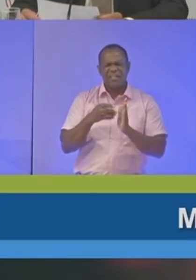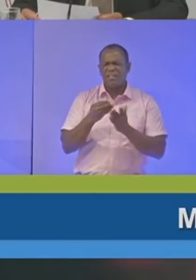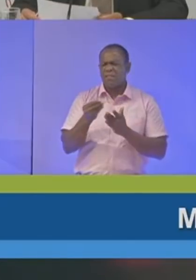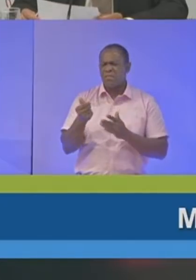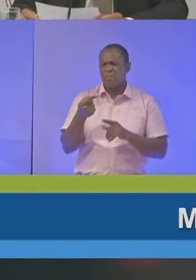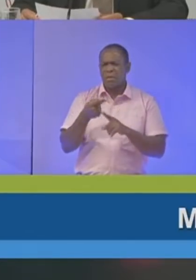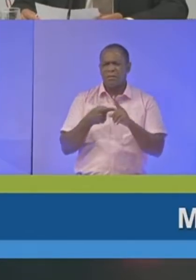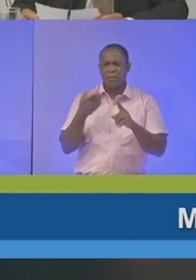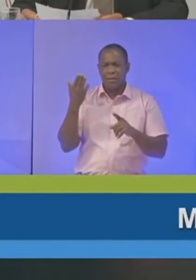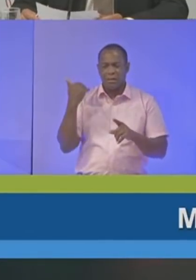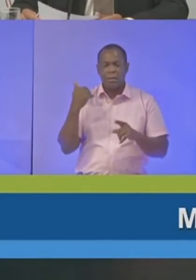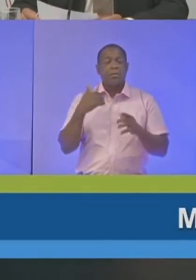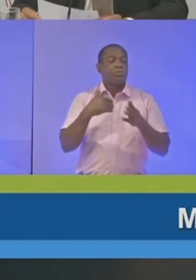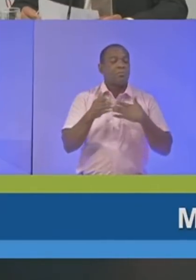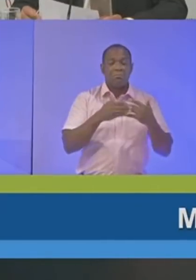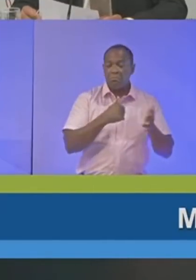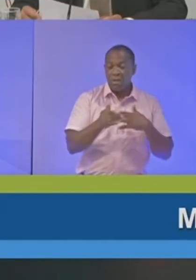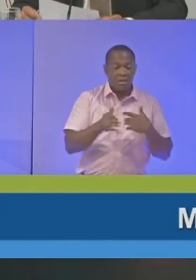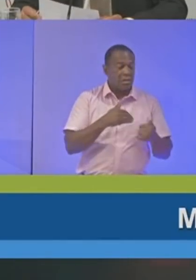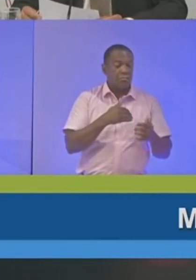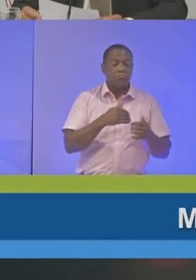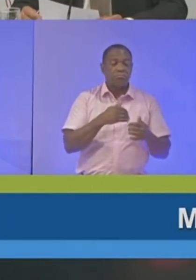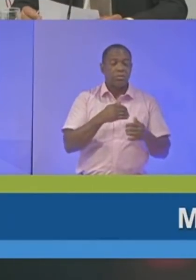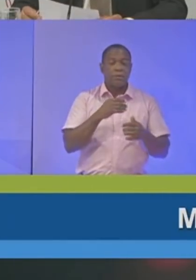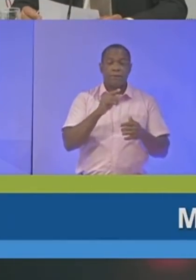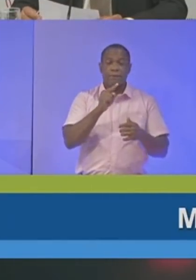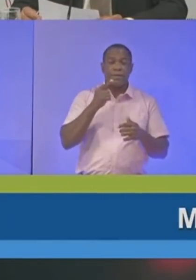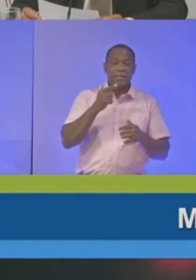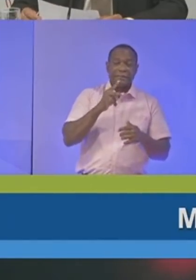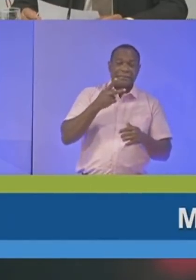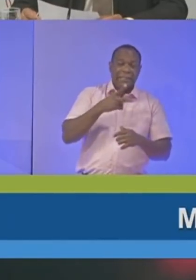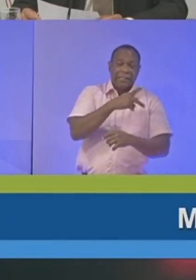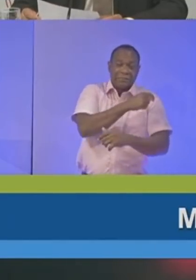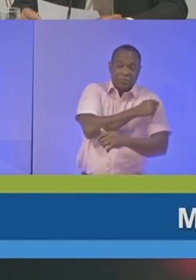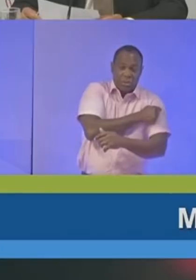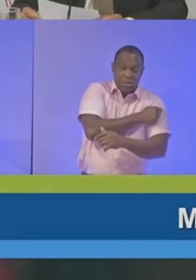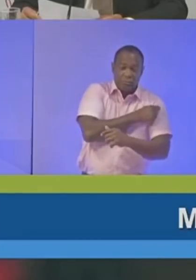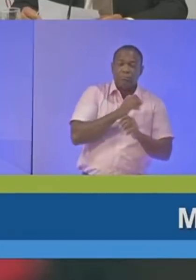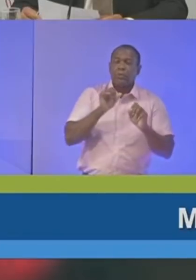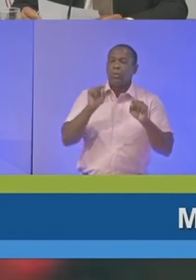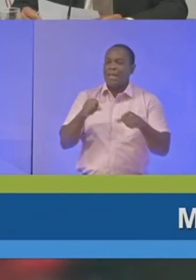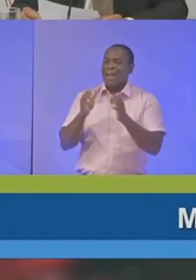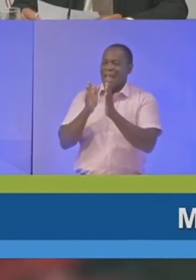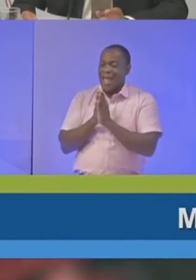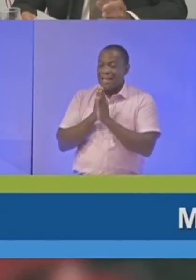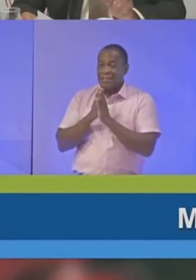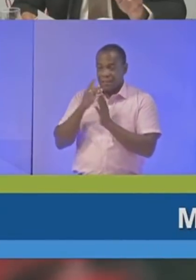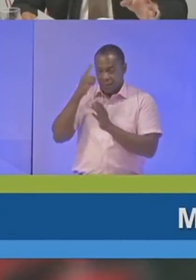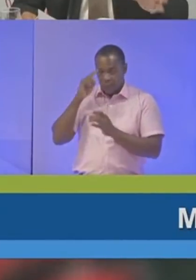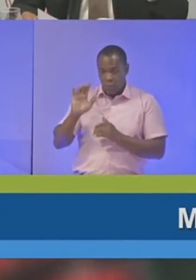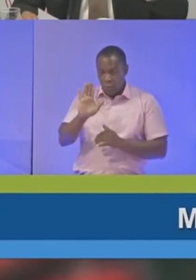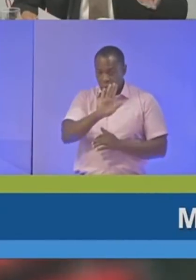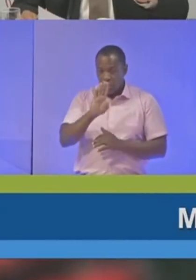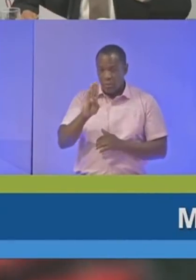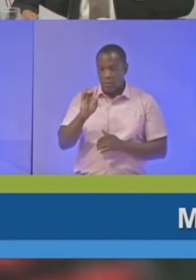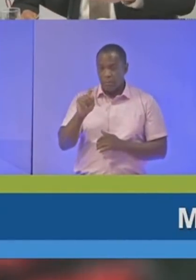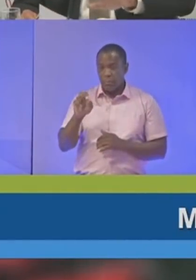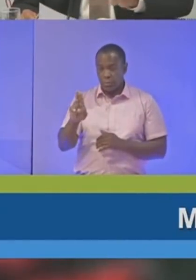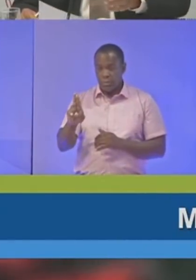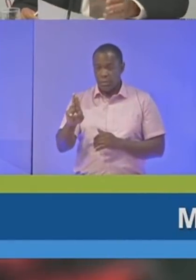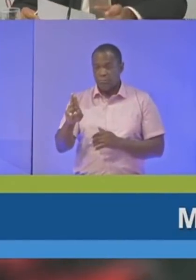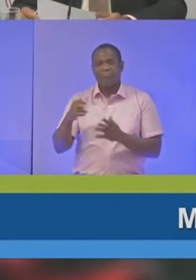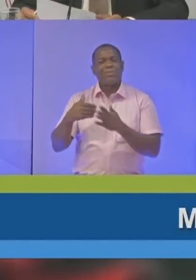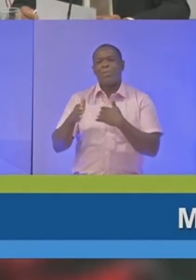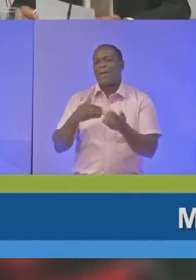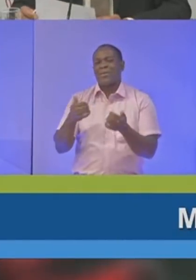which vaccine you got, you can get any of the available vaccines as a booster. It is no longer like for